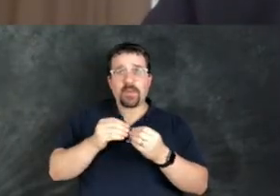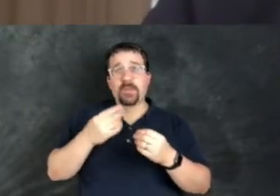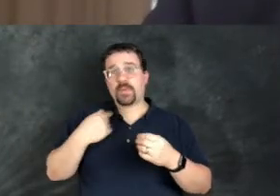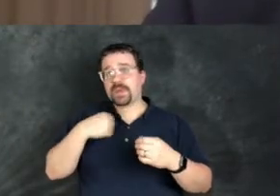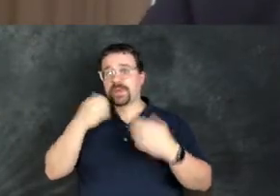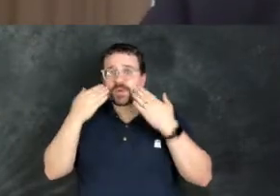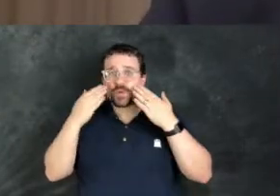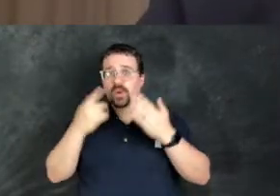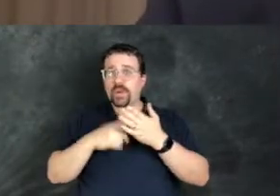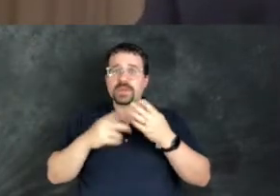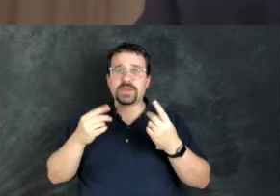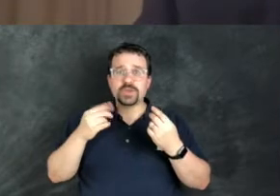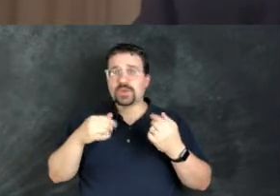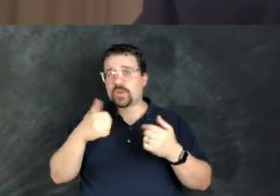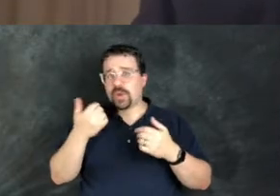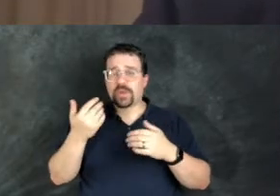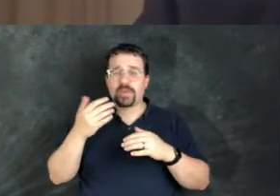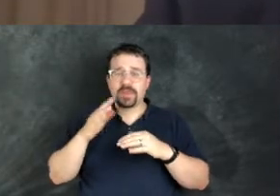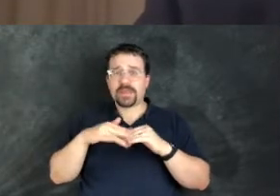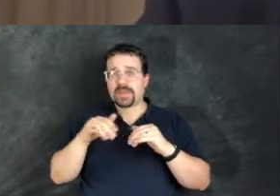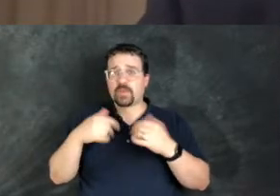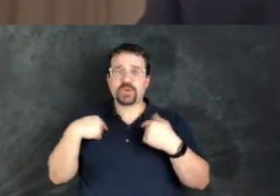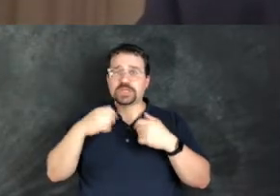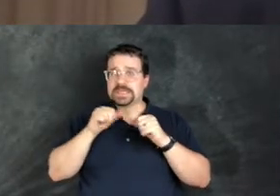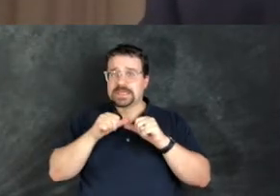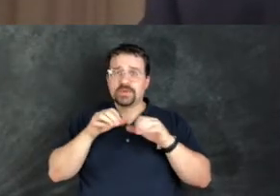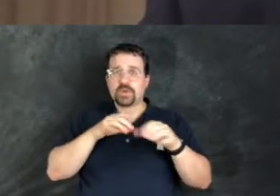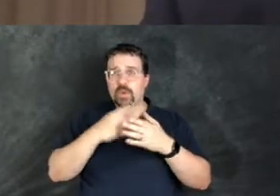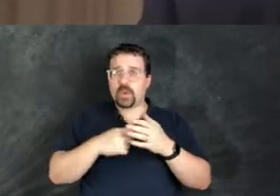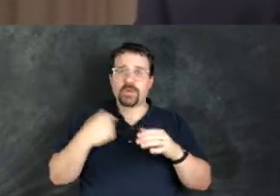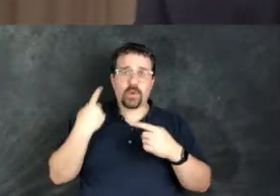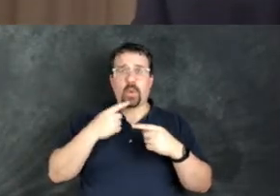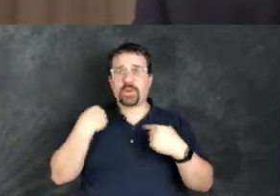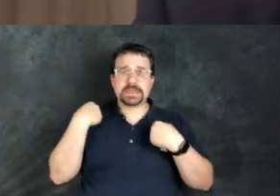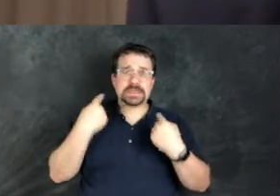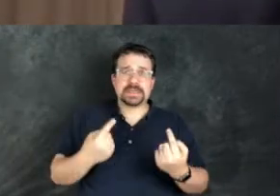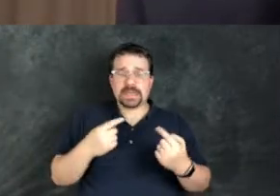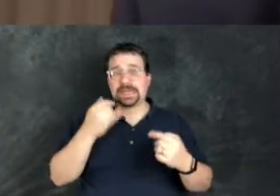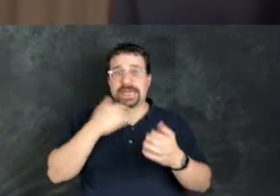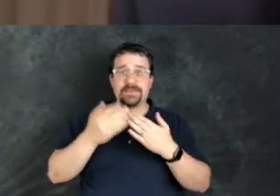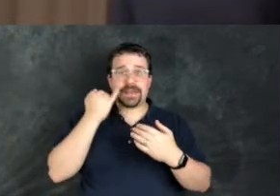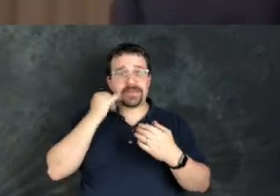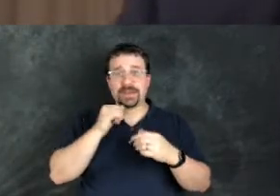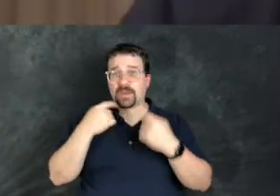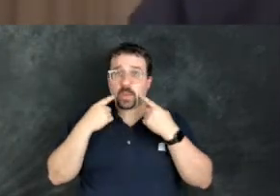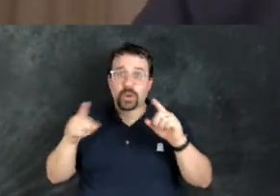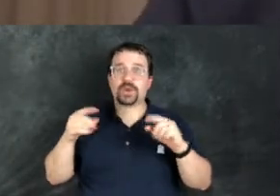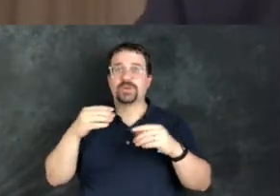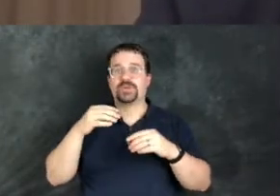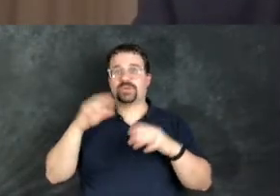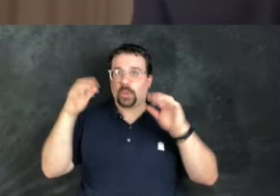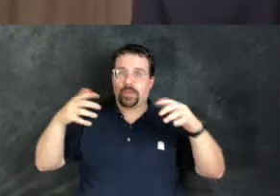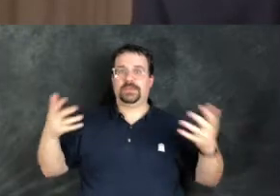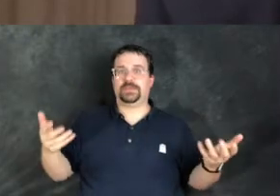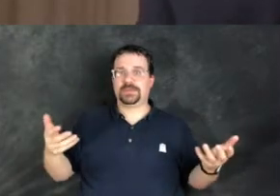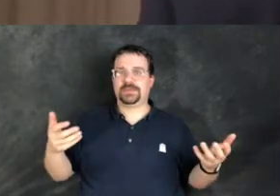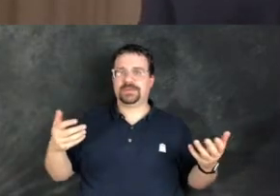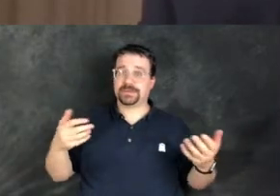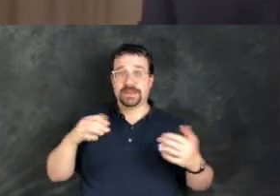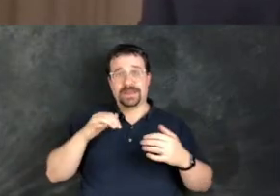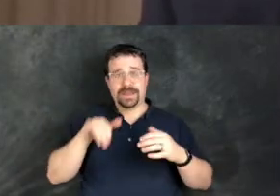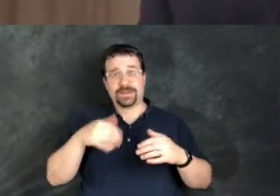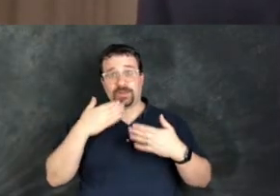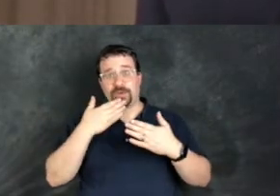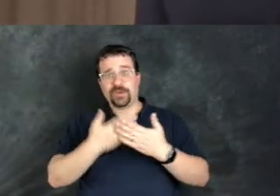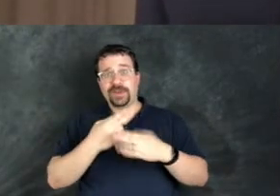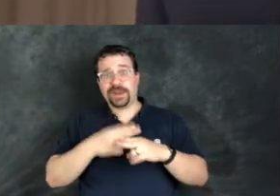but we don't know what to do otherwise, so we'll just keep doing what we've always done, even if it doesn't work, storm. How's that